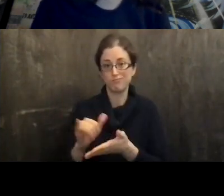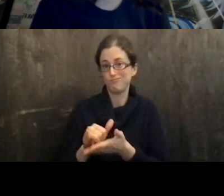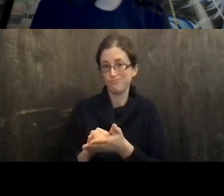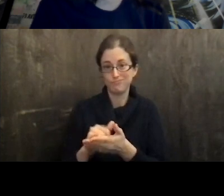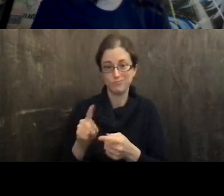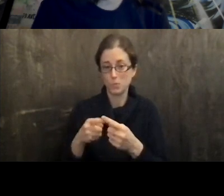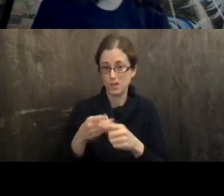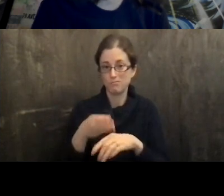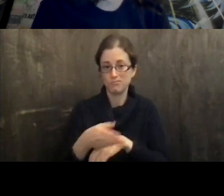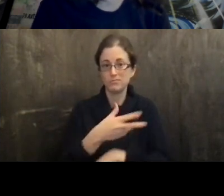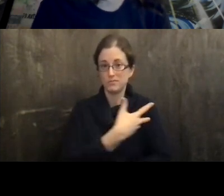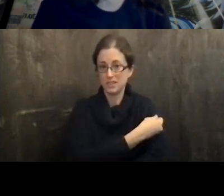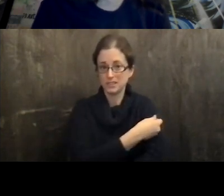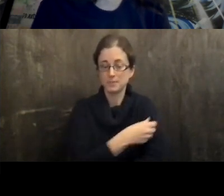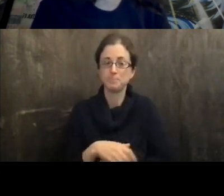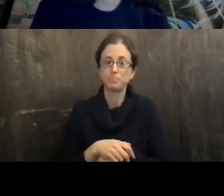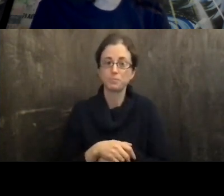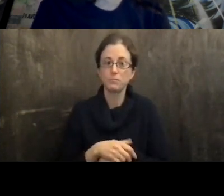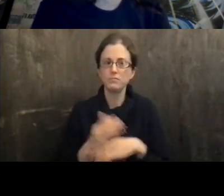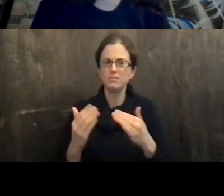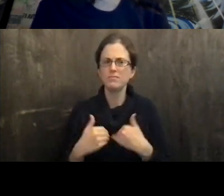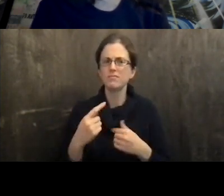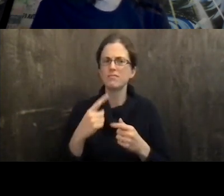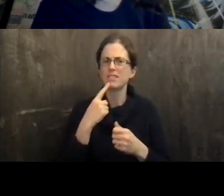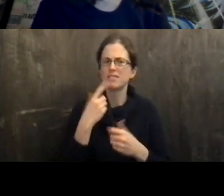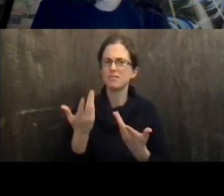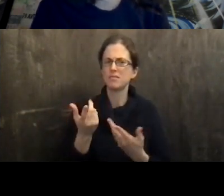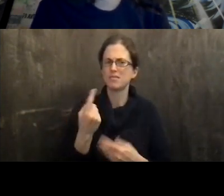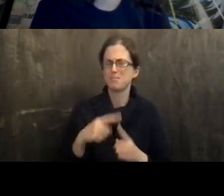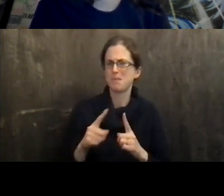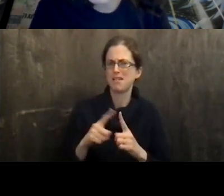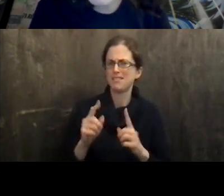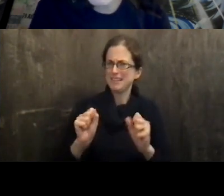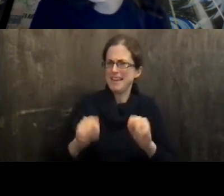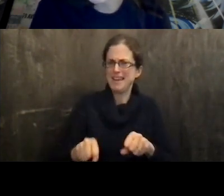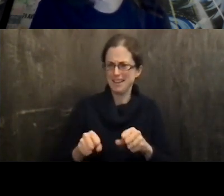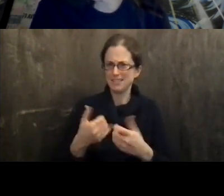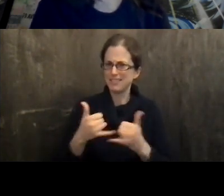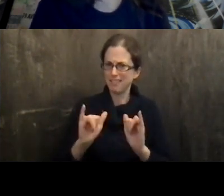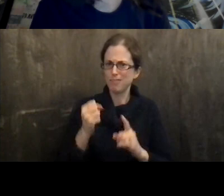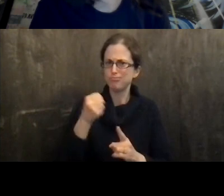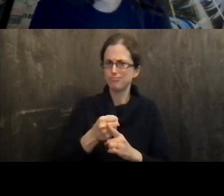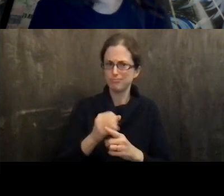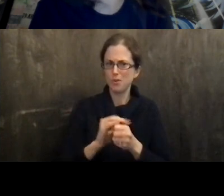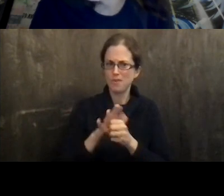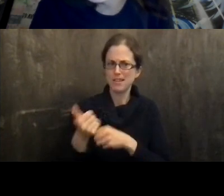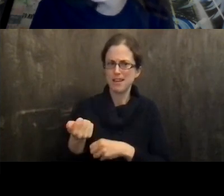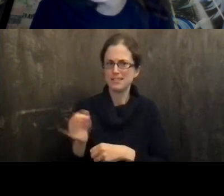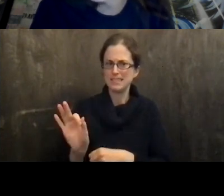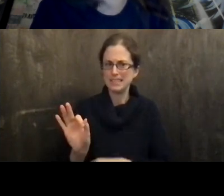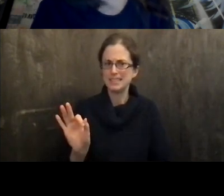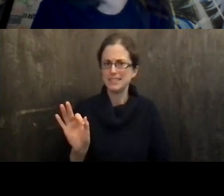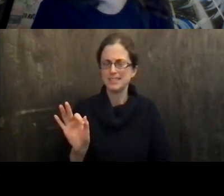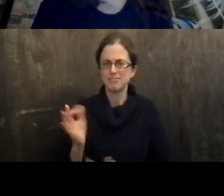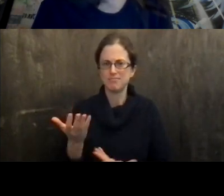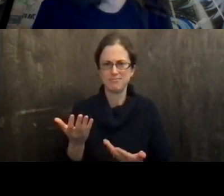a vaccinated person is 8 times less likely to develop COVID than someone who's not vaccinated. So it still prevents a whole